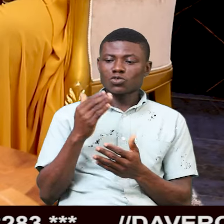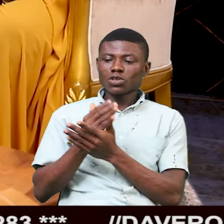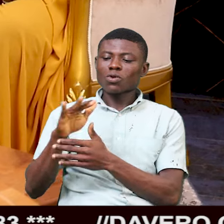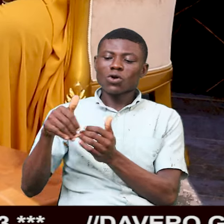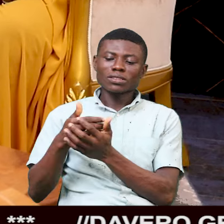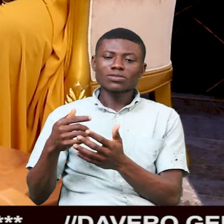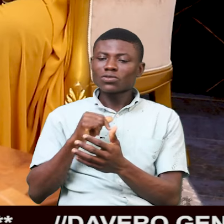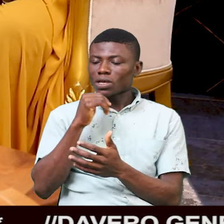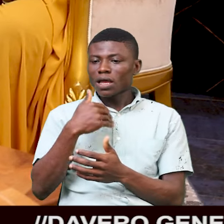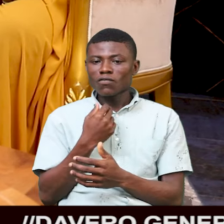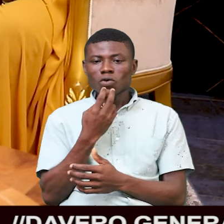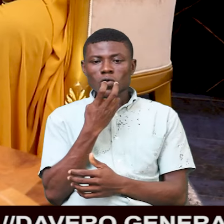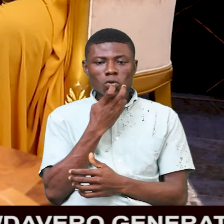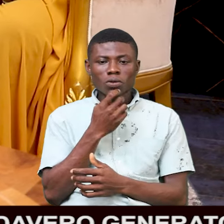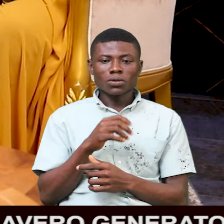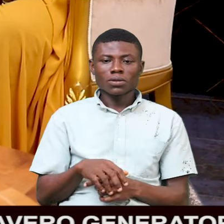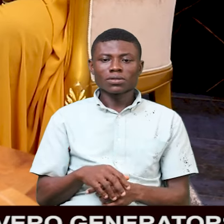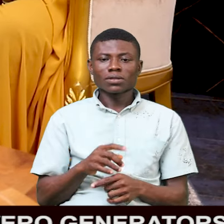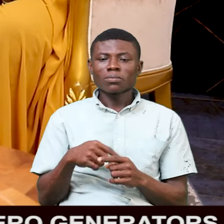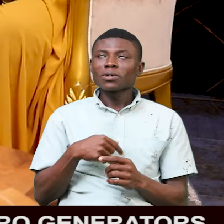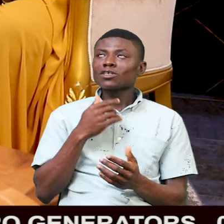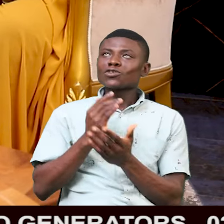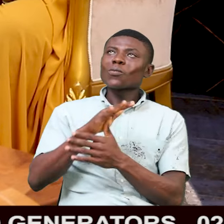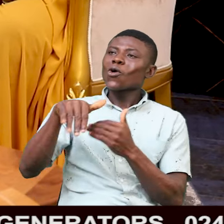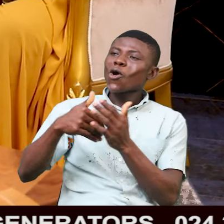journey in so name Saja Numino.